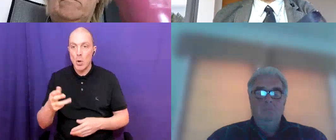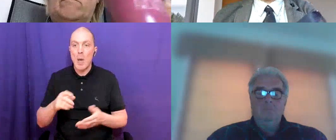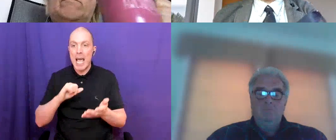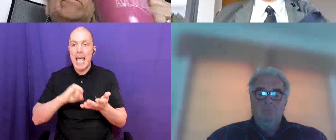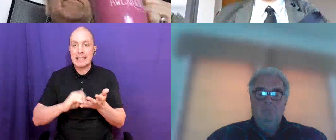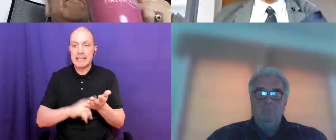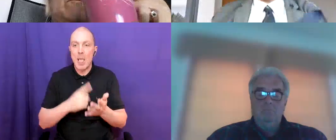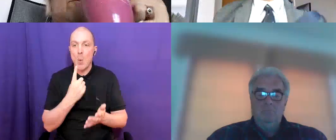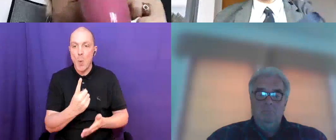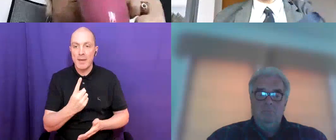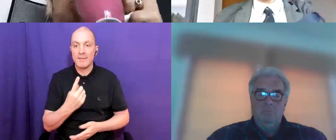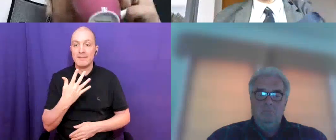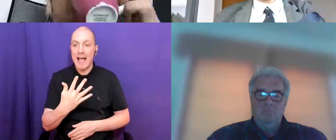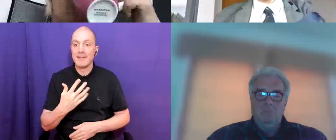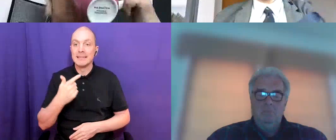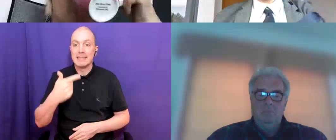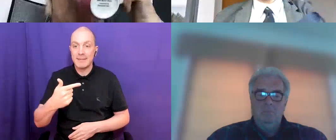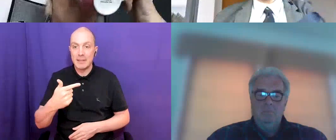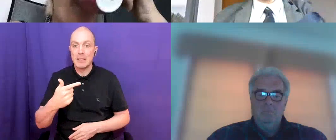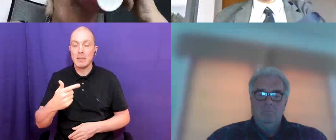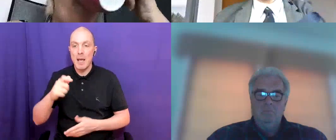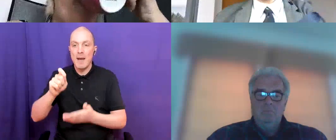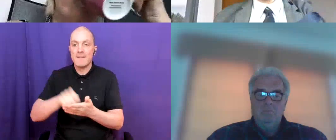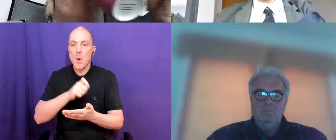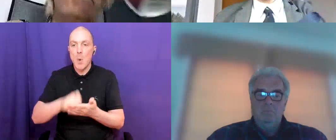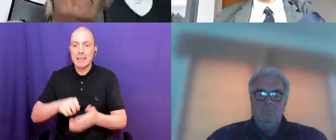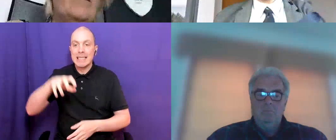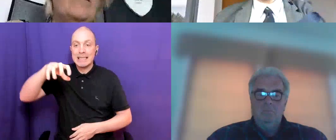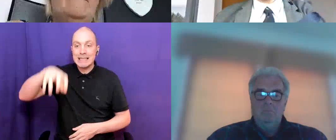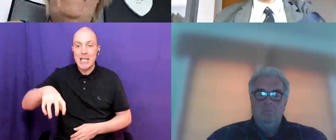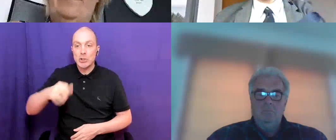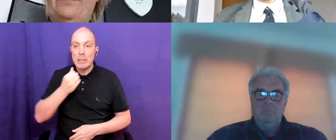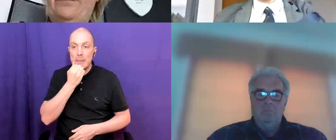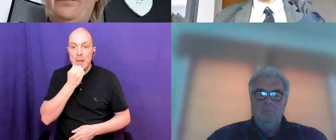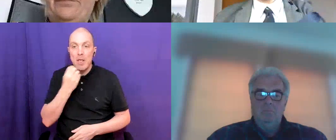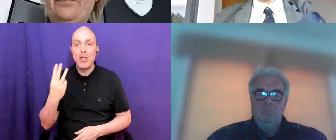SL 157 will vote at Station 3.